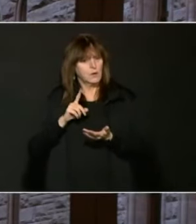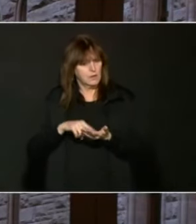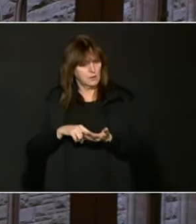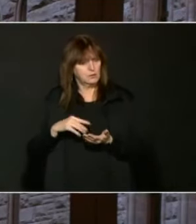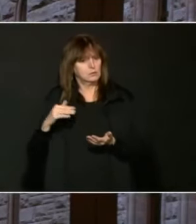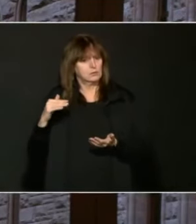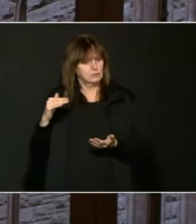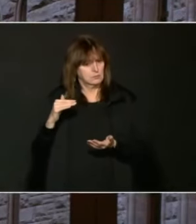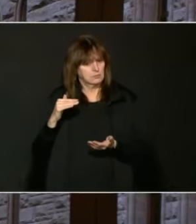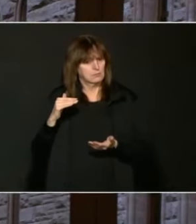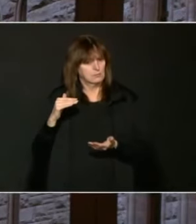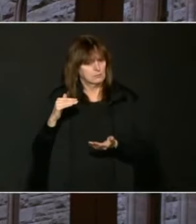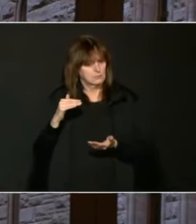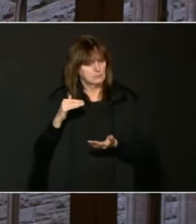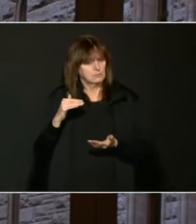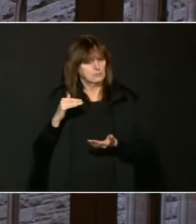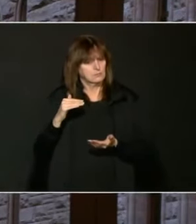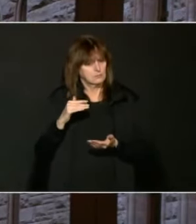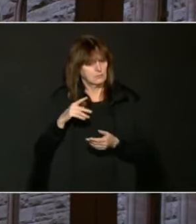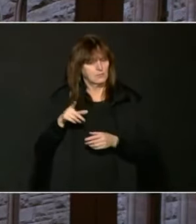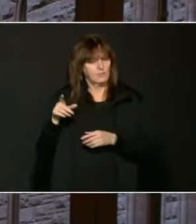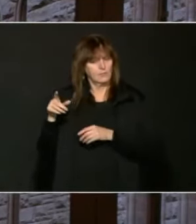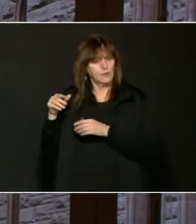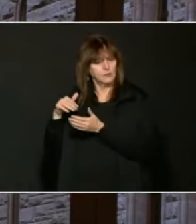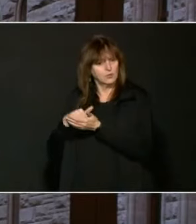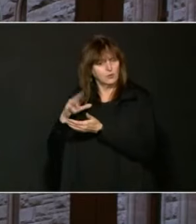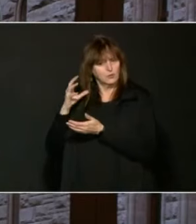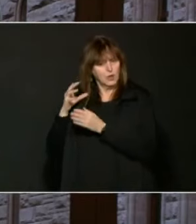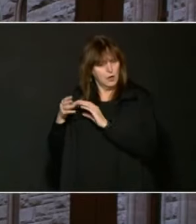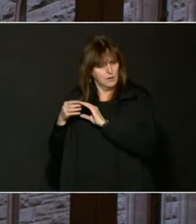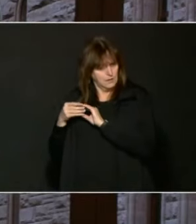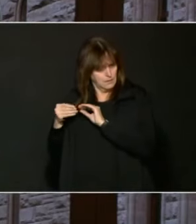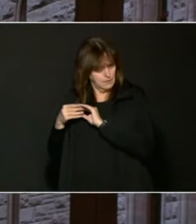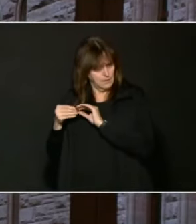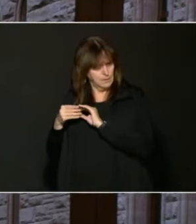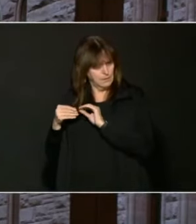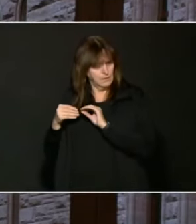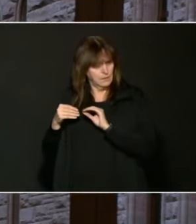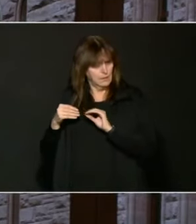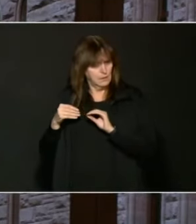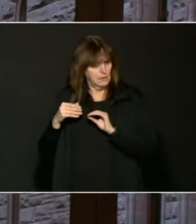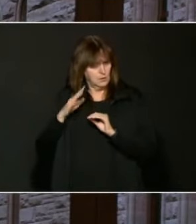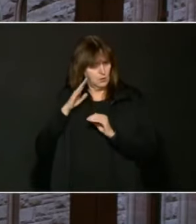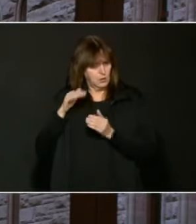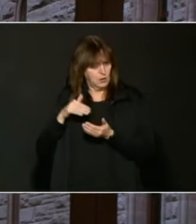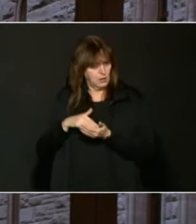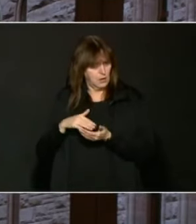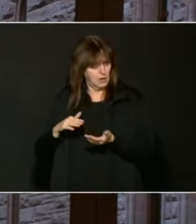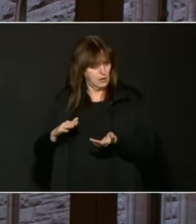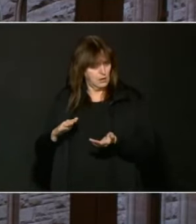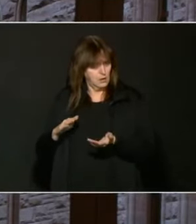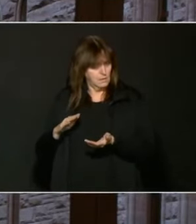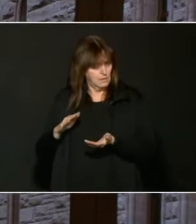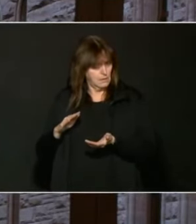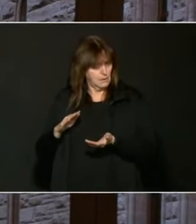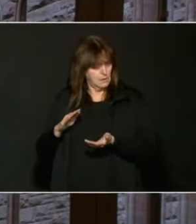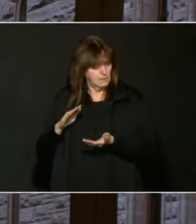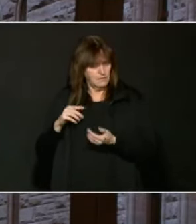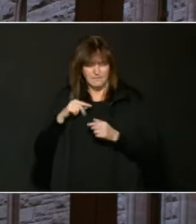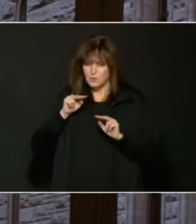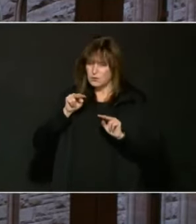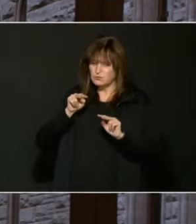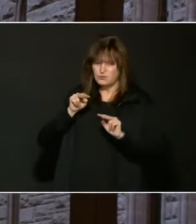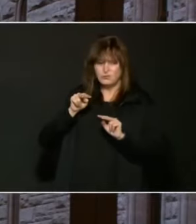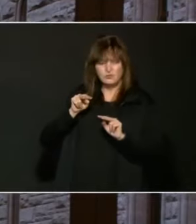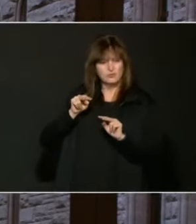alluded to, there is some sense maybe it's starting to move back up again, but we're going to have to watch this very carefully. Of the cases